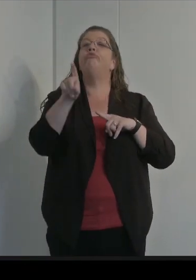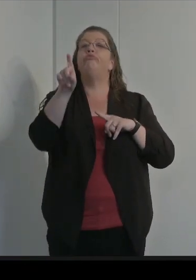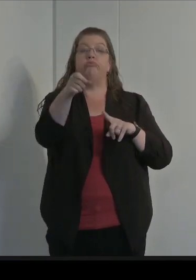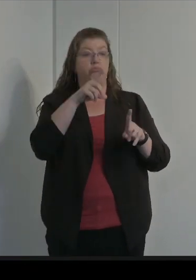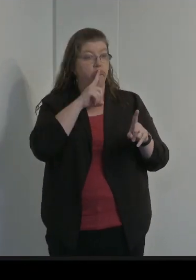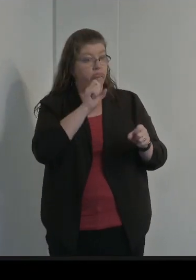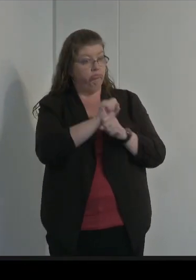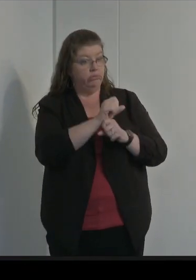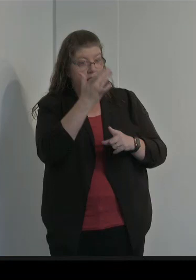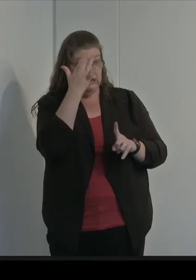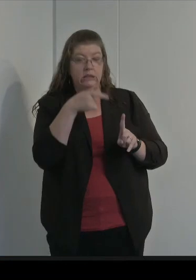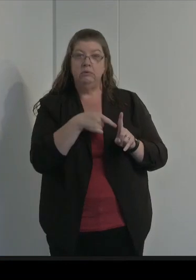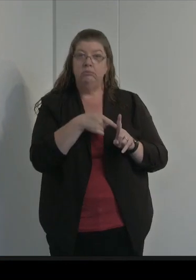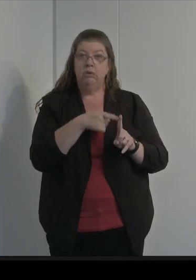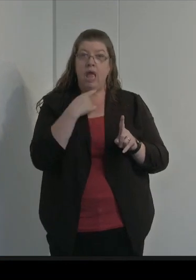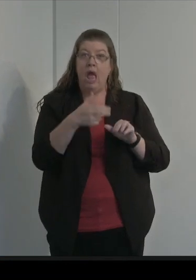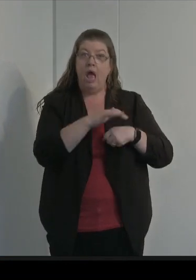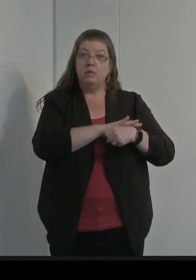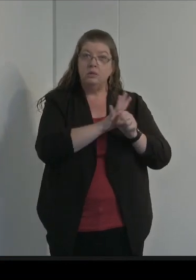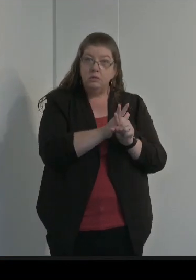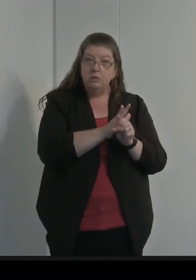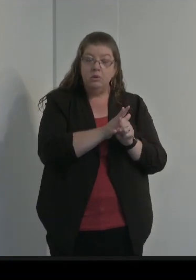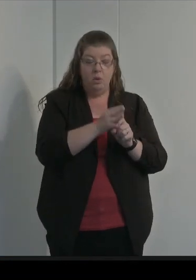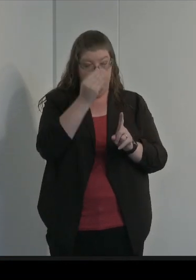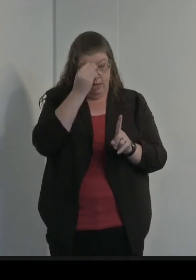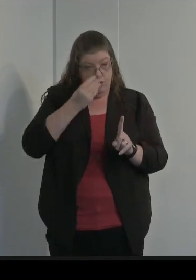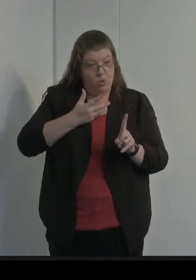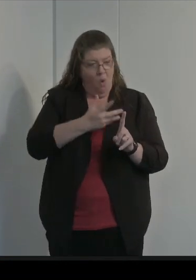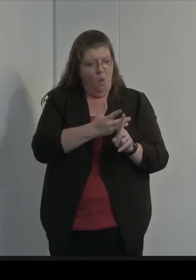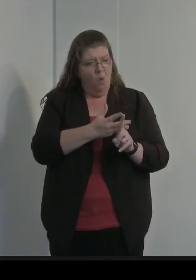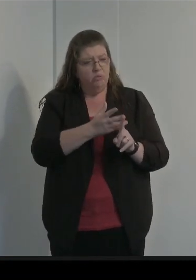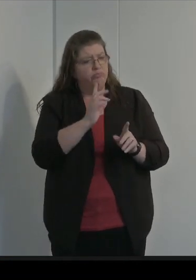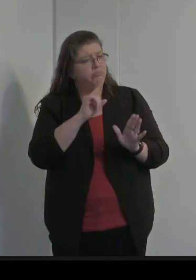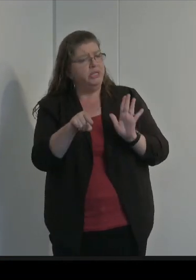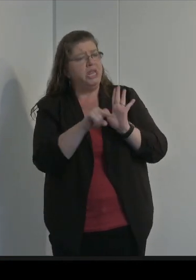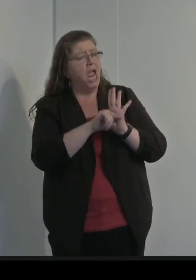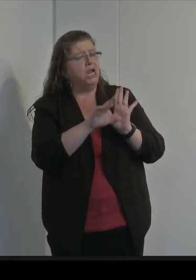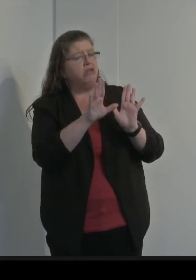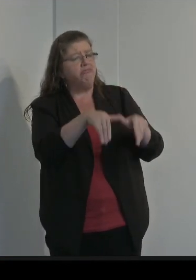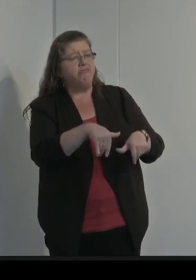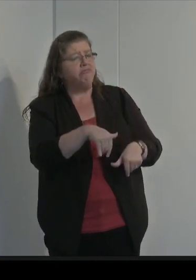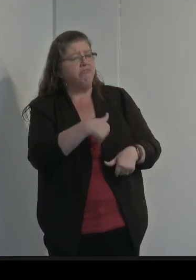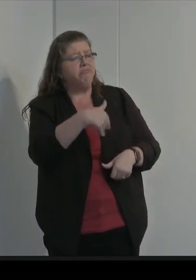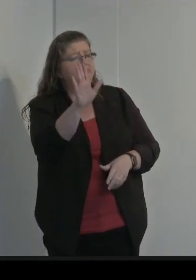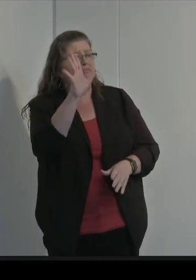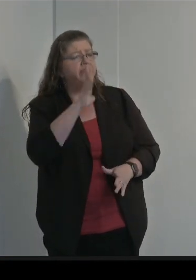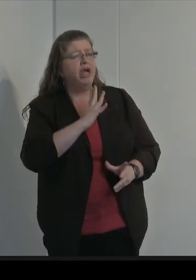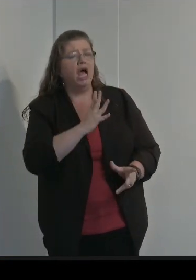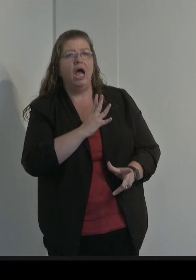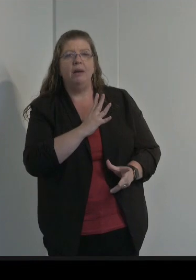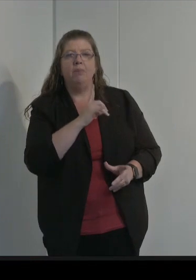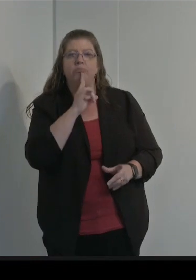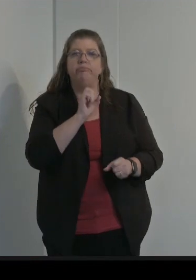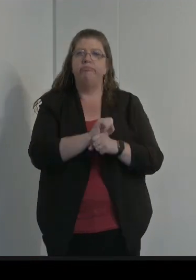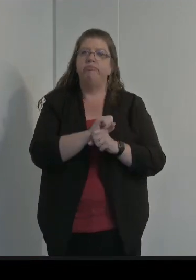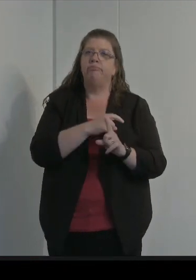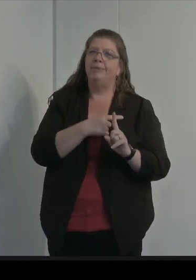actually has the disease, who's been told by a physician after running a test that they don't actually have the